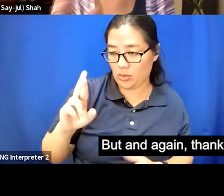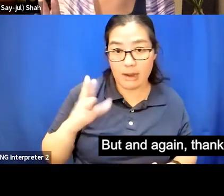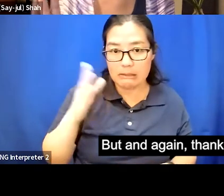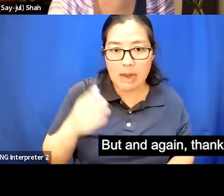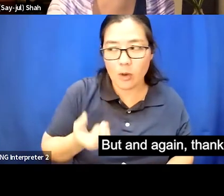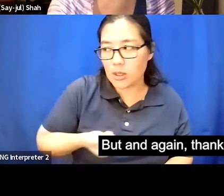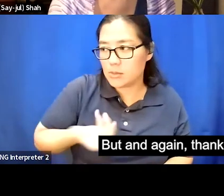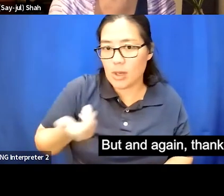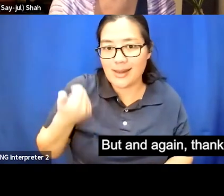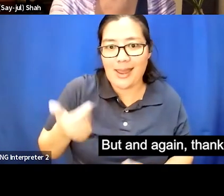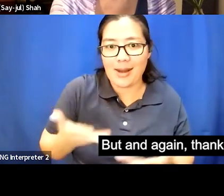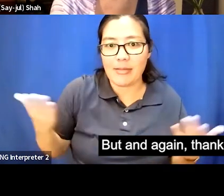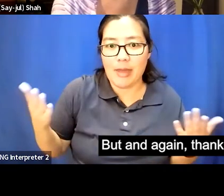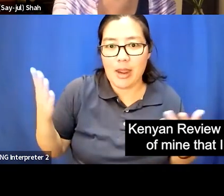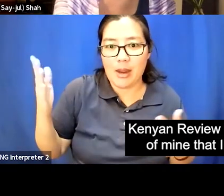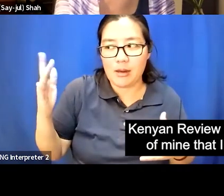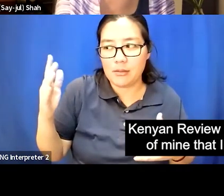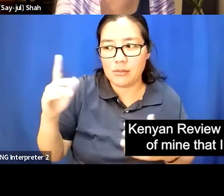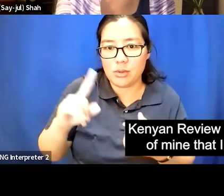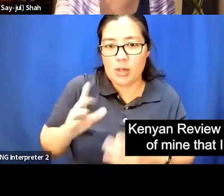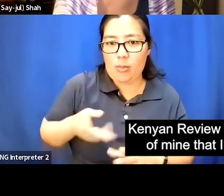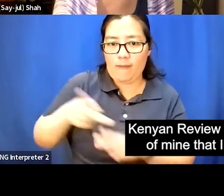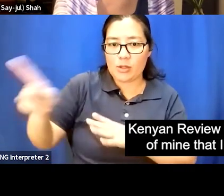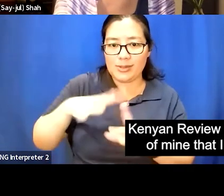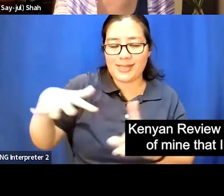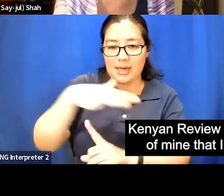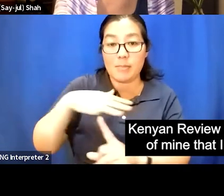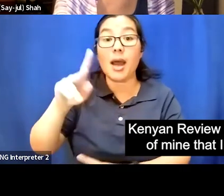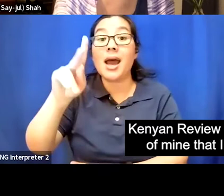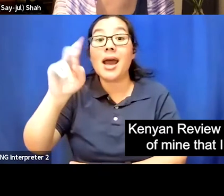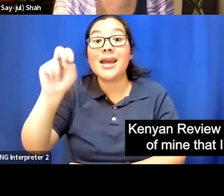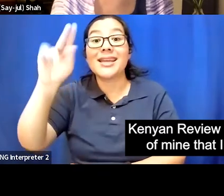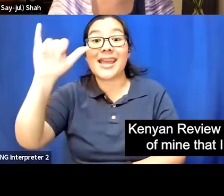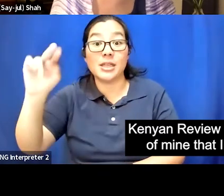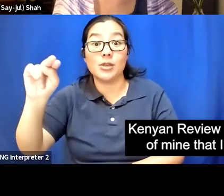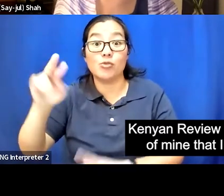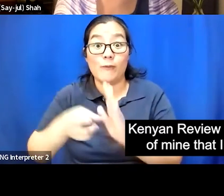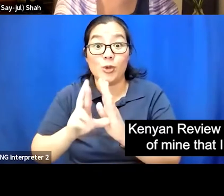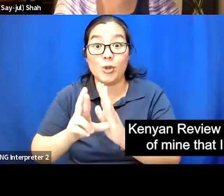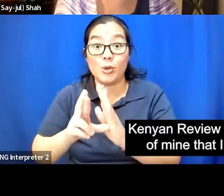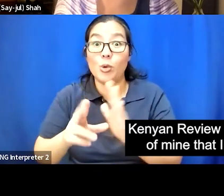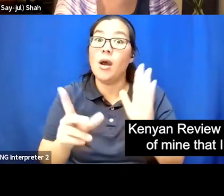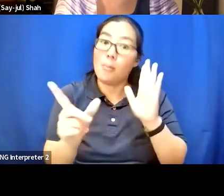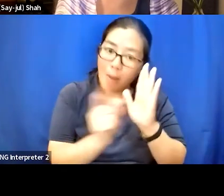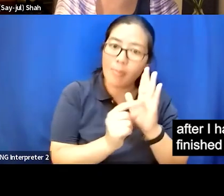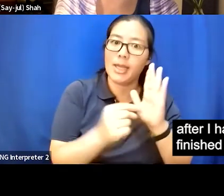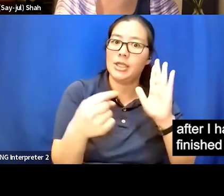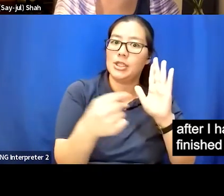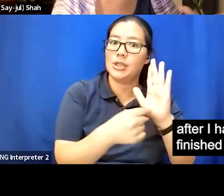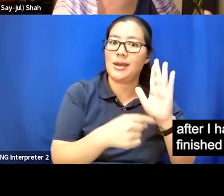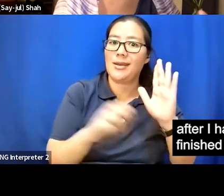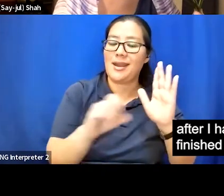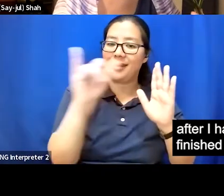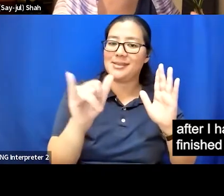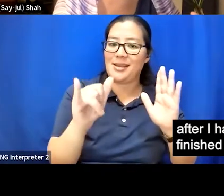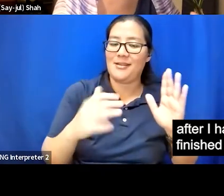and again, thank you, Kenyon Review Online. Kenyon Review had published an essay of mine that I wrote and published after I had